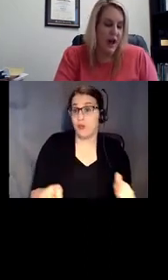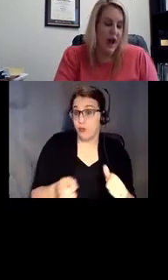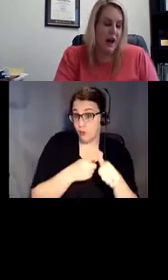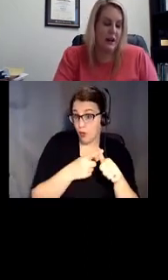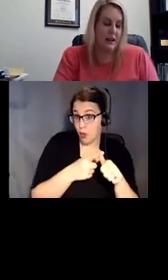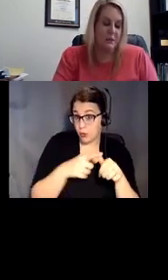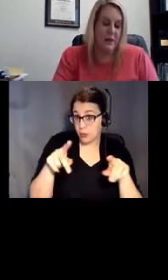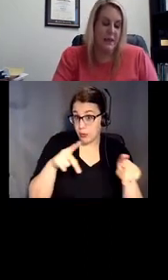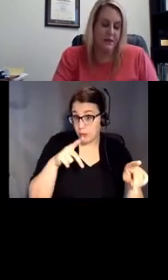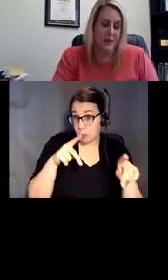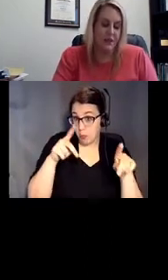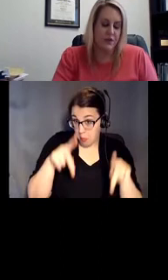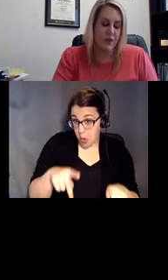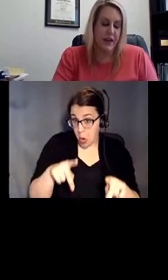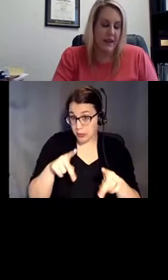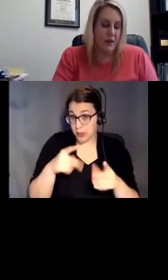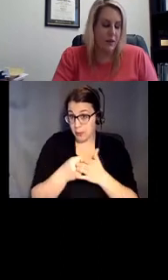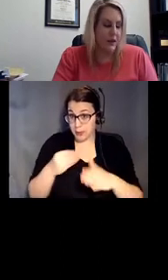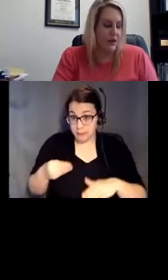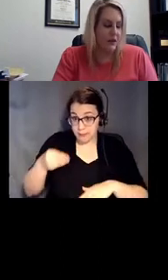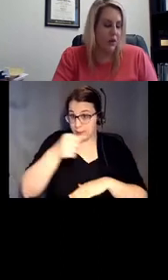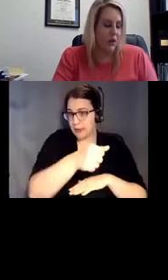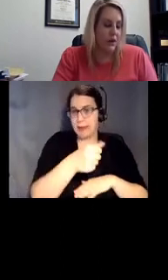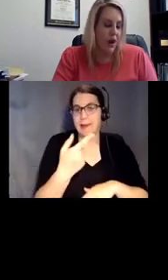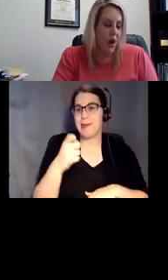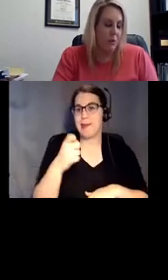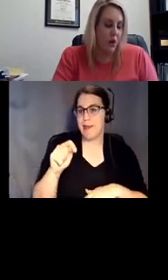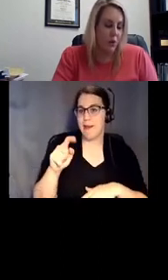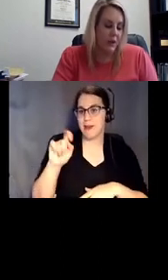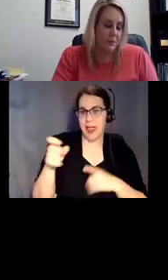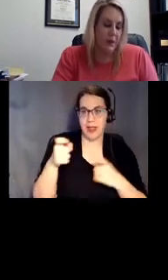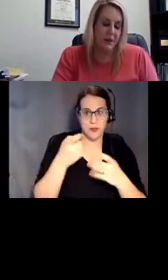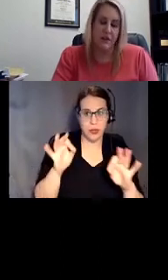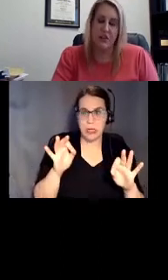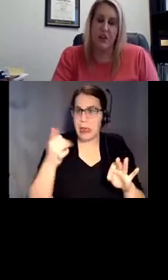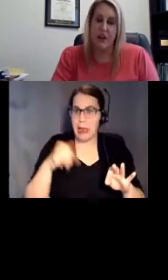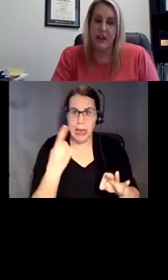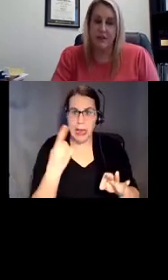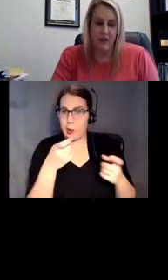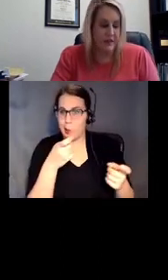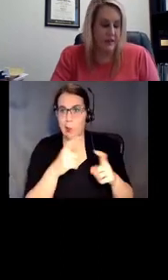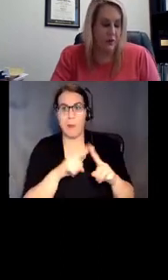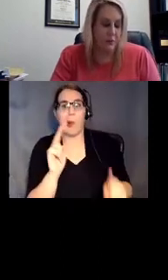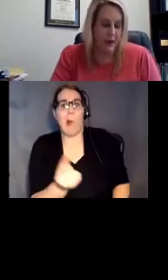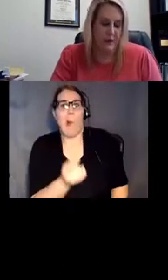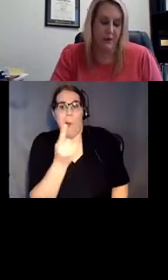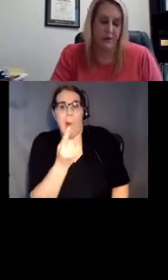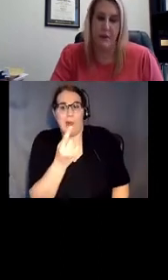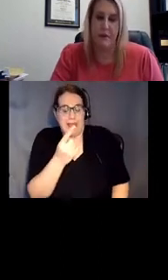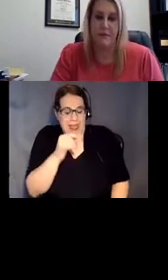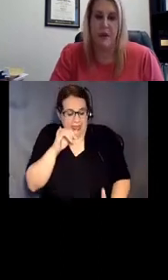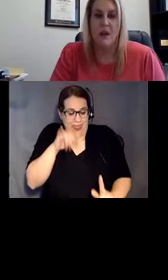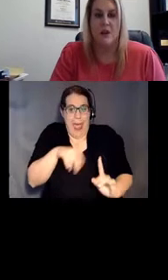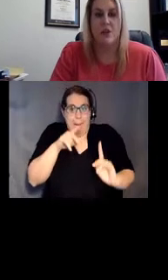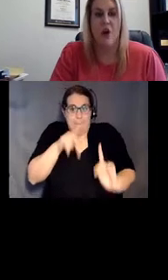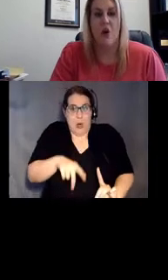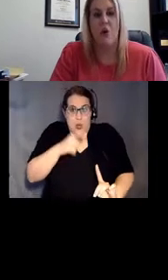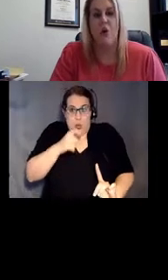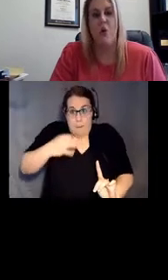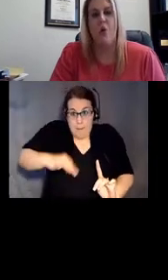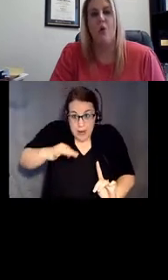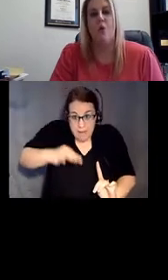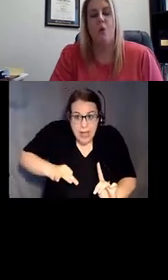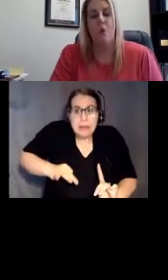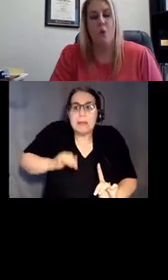trust can be gift tax free. Anyone can control it, but only the beneficiary can fund it or benefit from it.